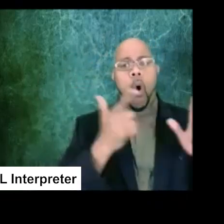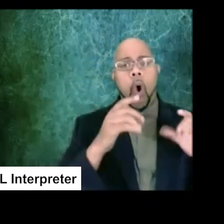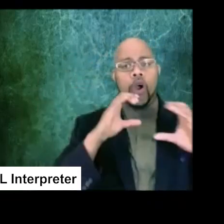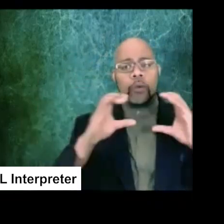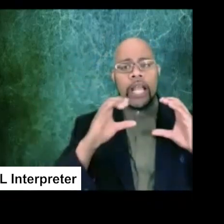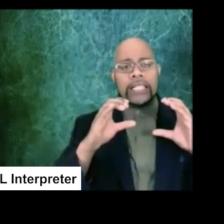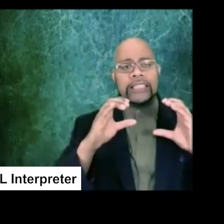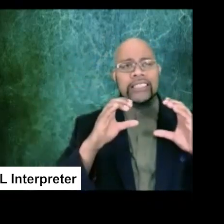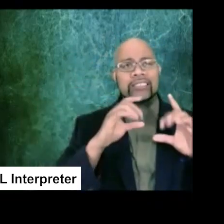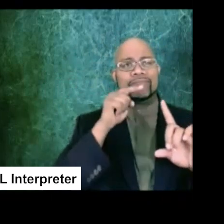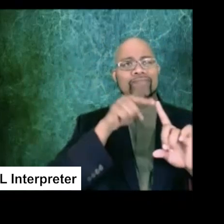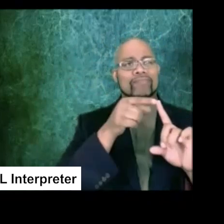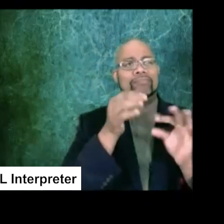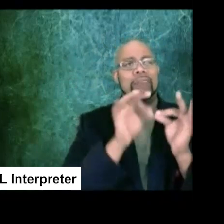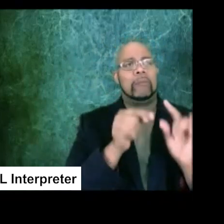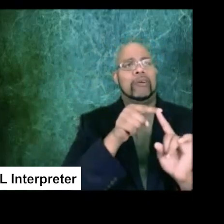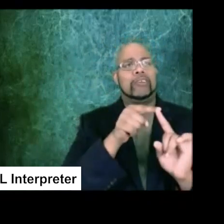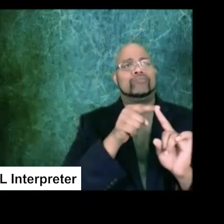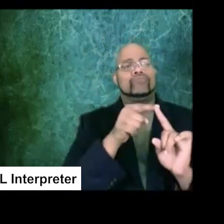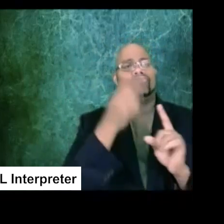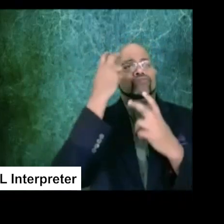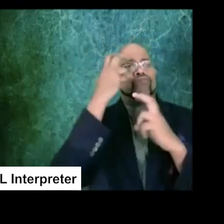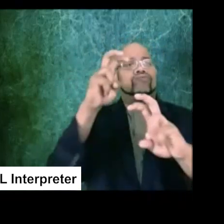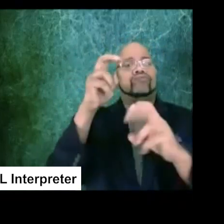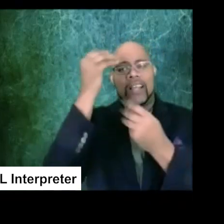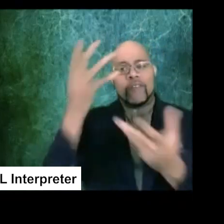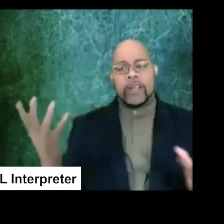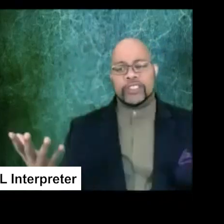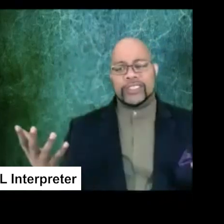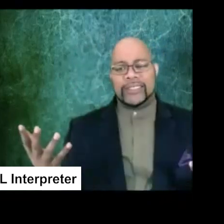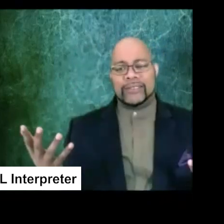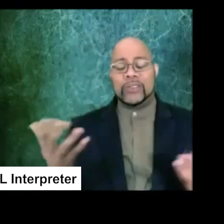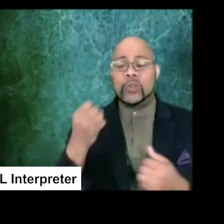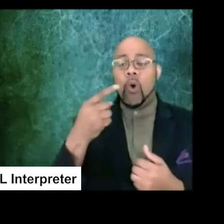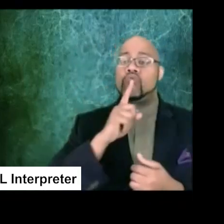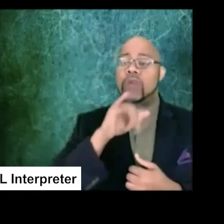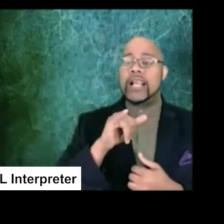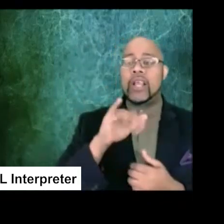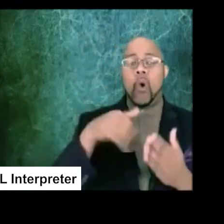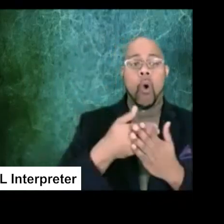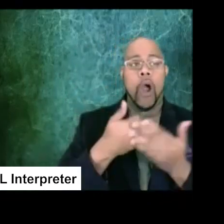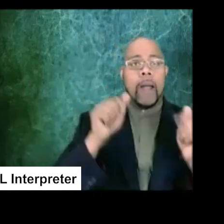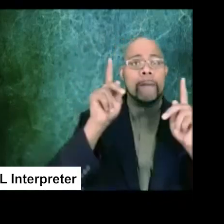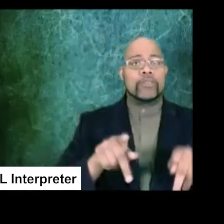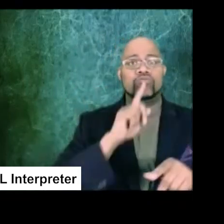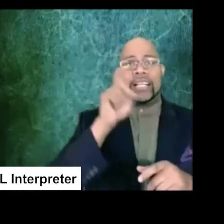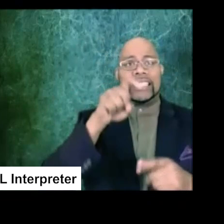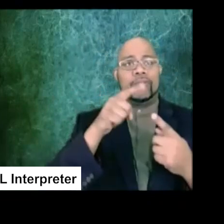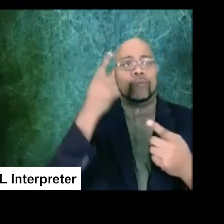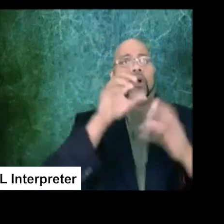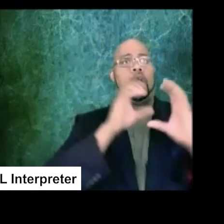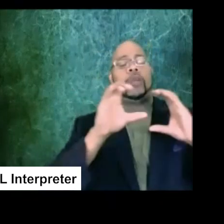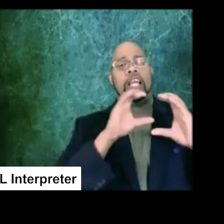communication is a transfer of information. So that really all anybody needs us to